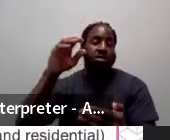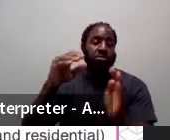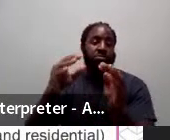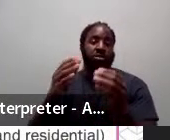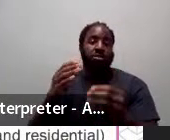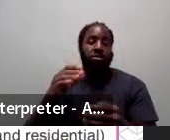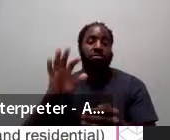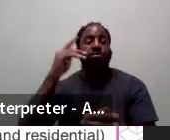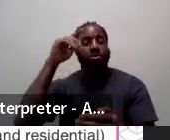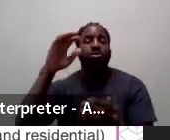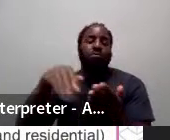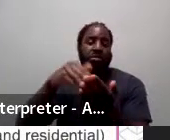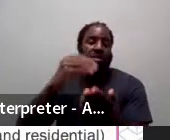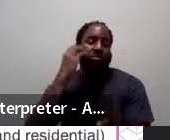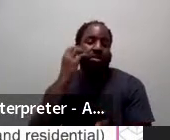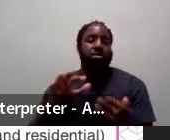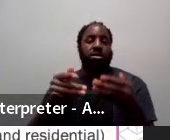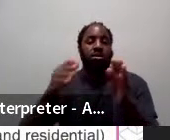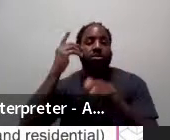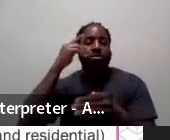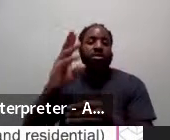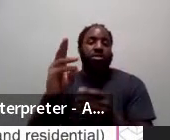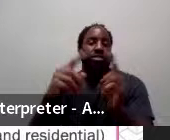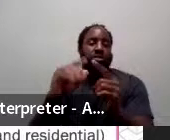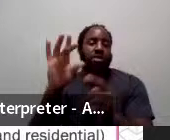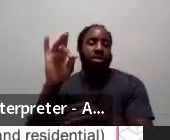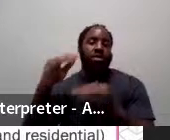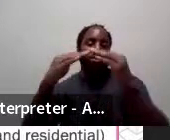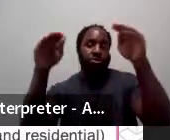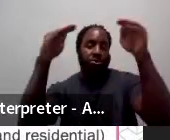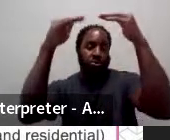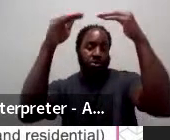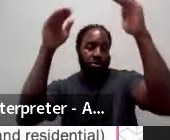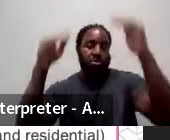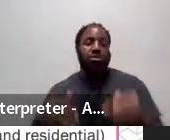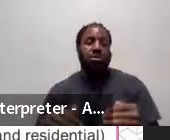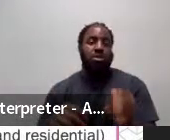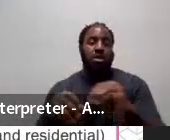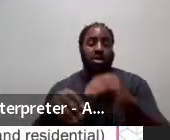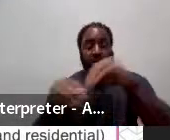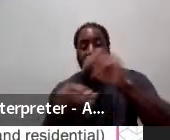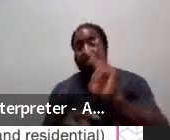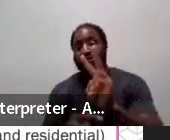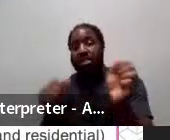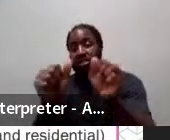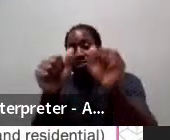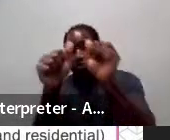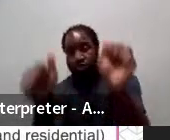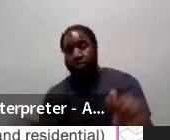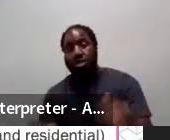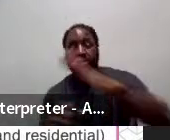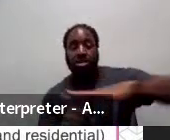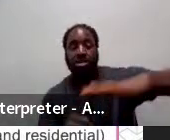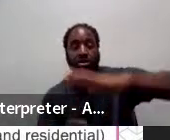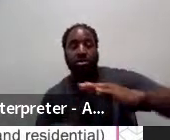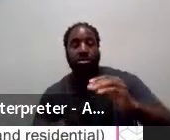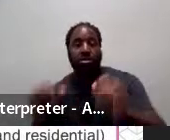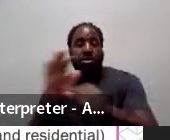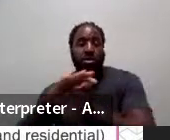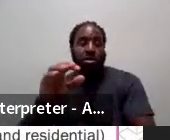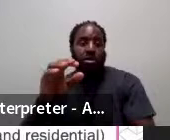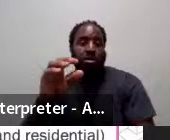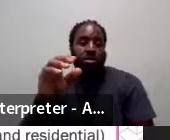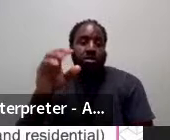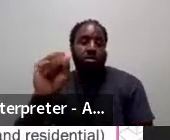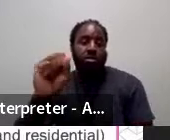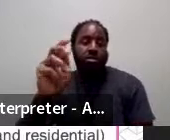again typically allow for 6 to 8 stories. And within the V-shaped area along Stillwell and Eastchester